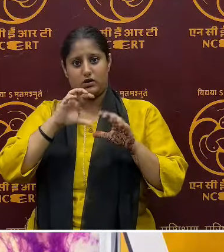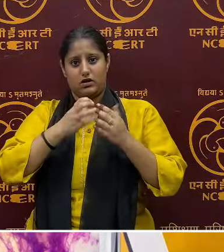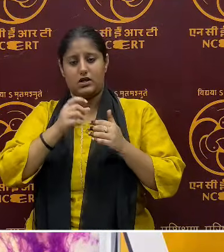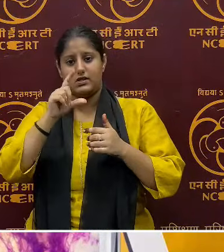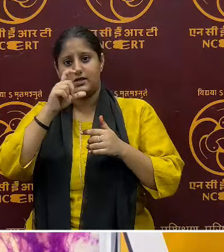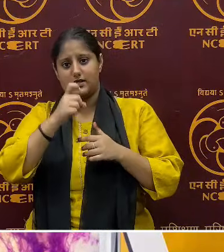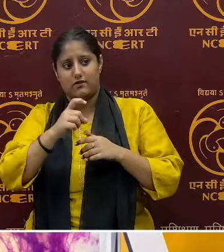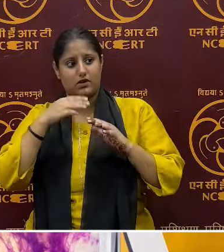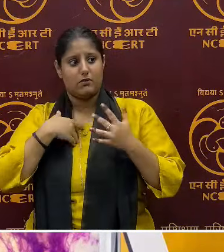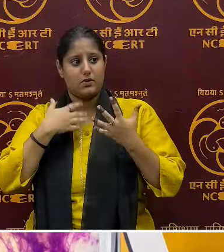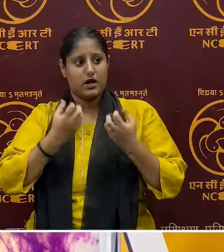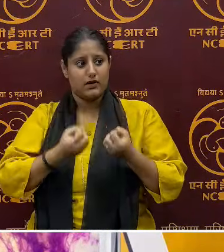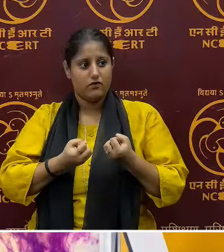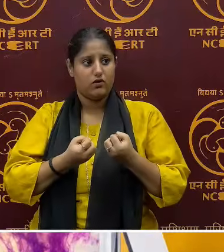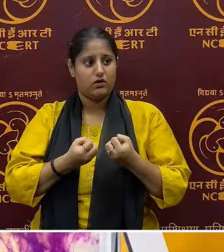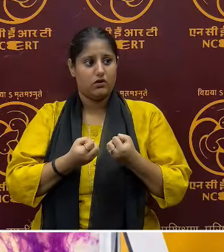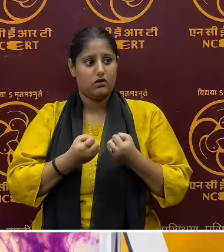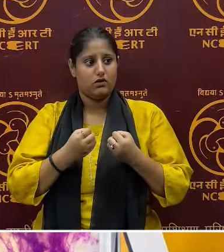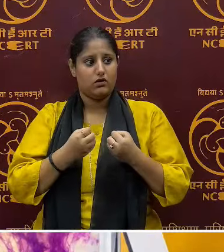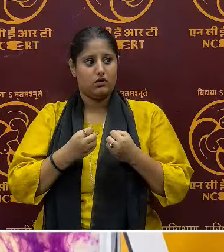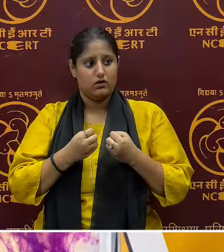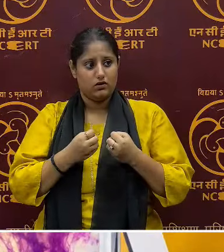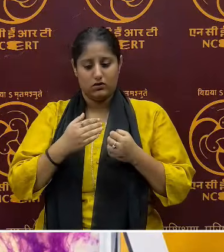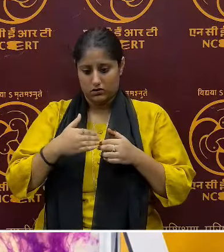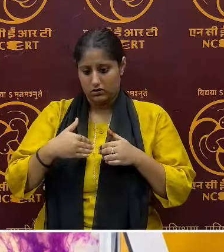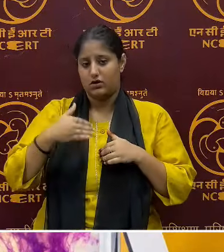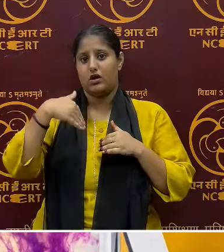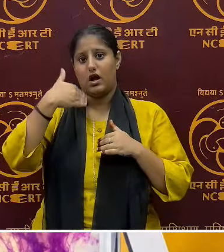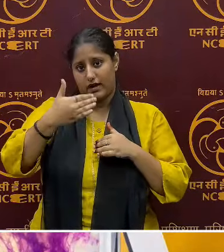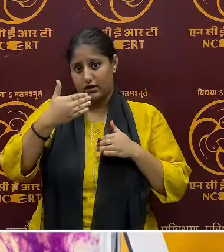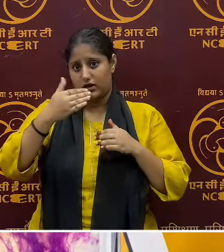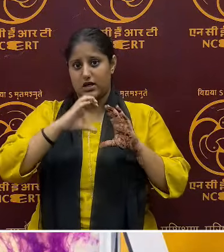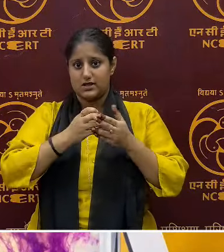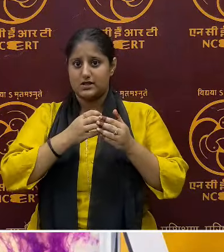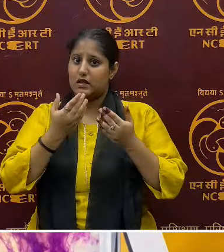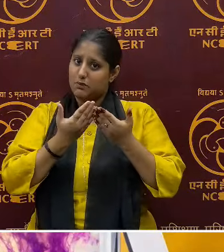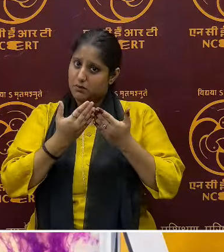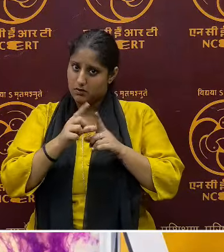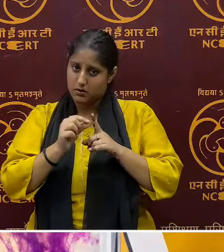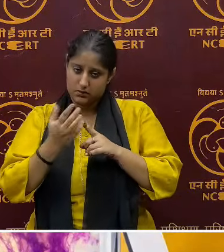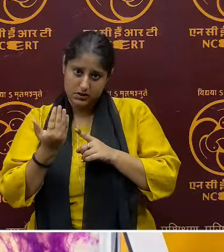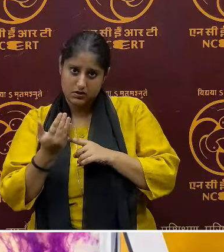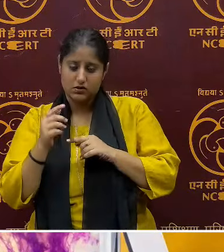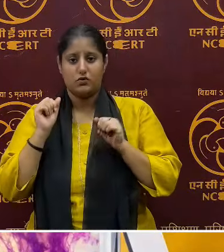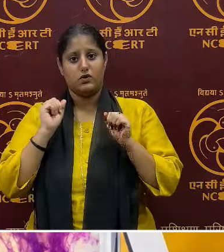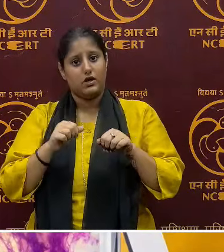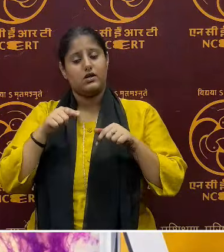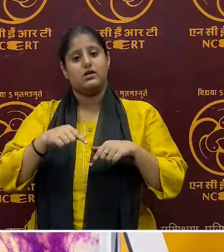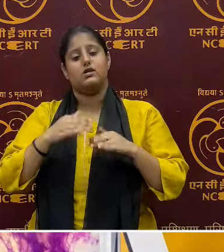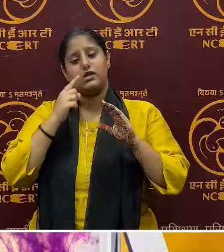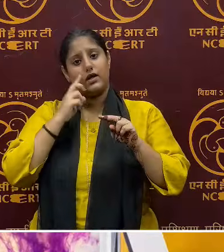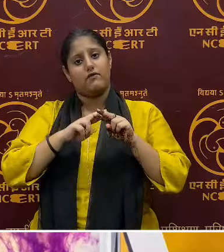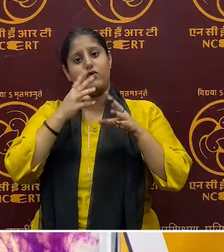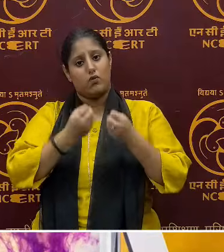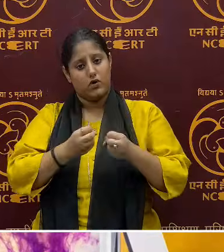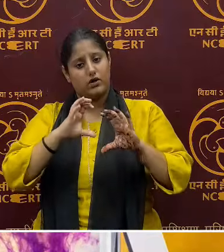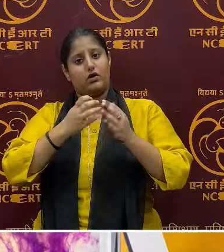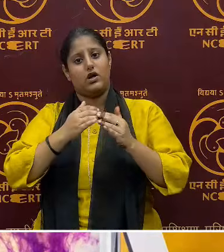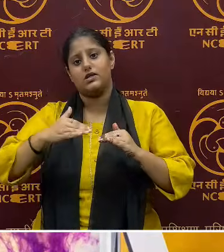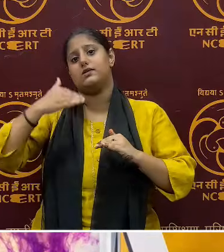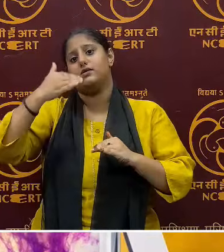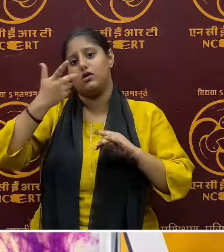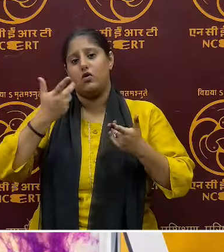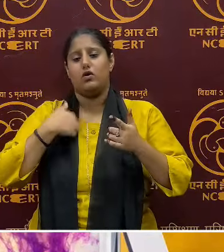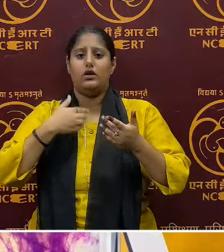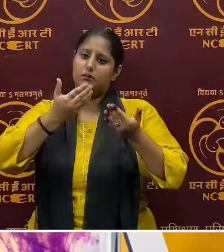read further, learn further. Can I perform the experiments of higher classes? Yes, of course, you can perform of higher classes as well as of lower